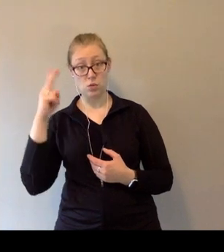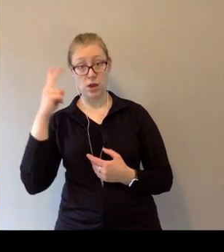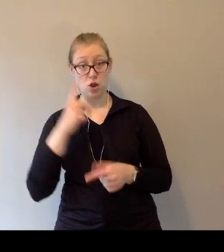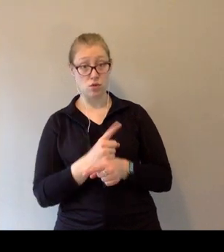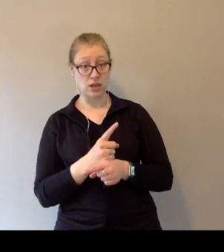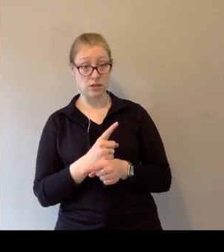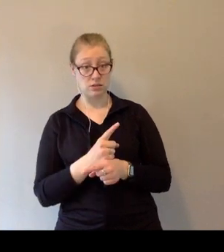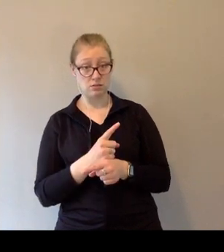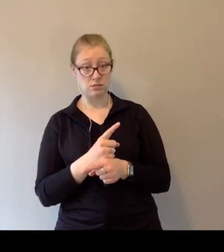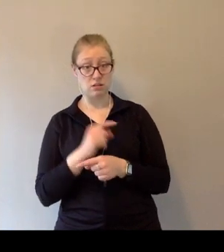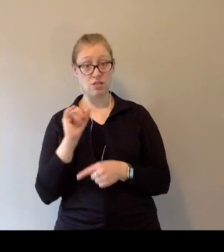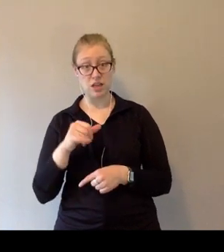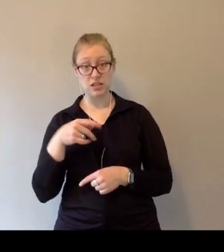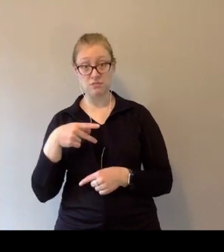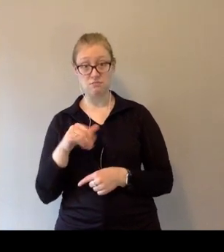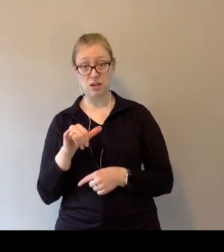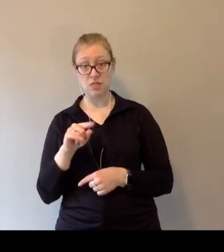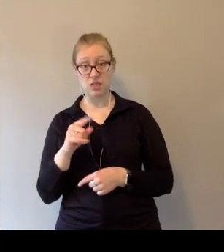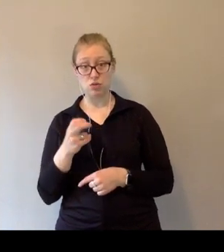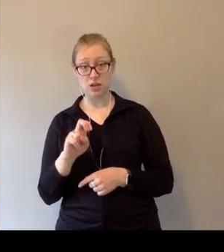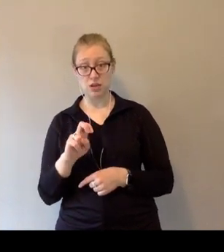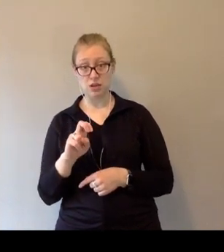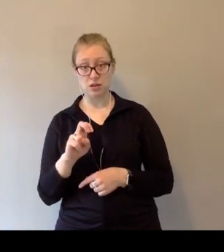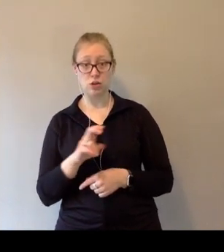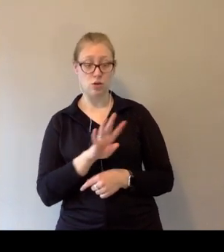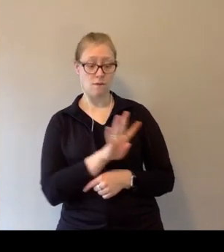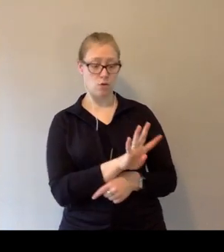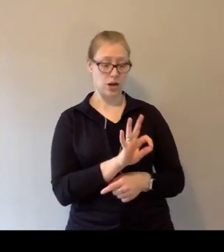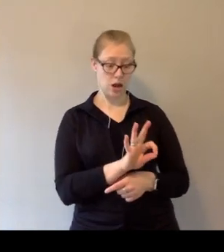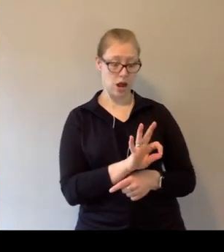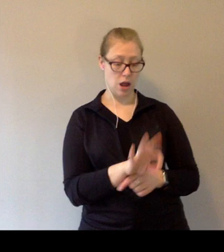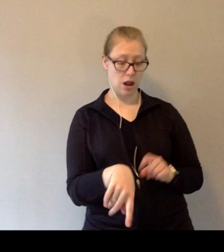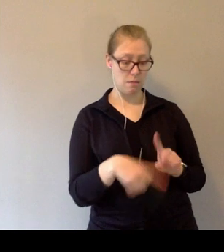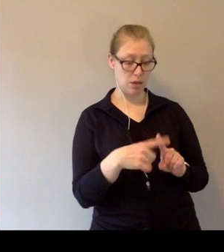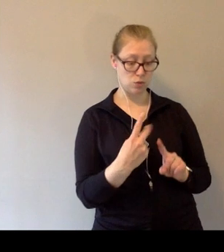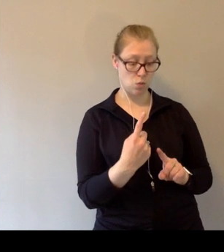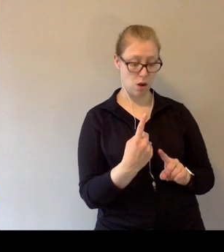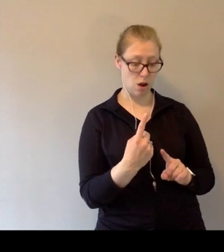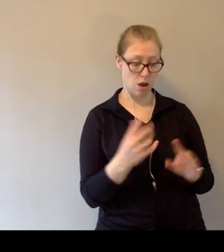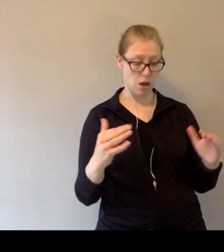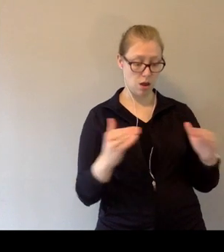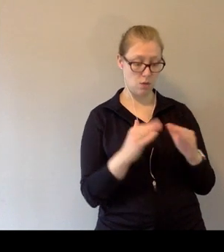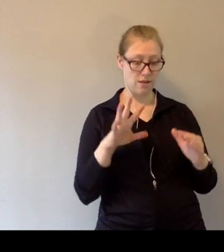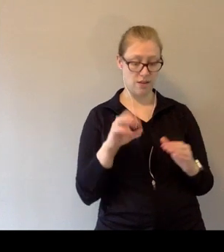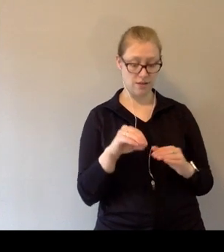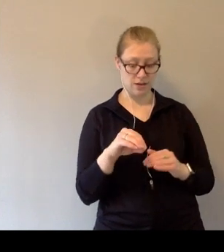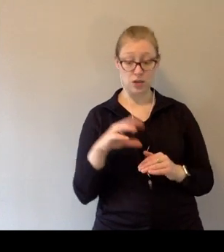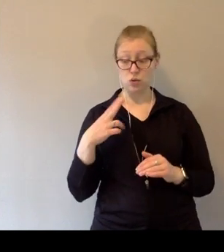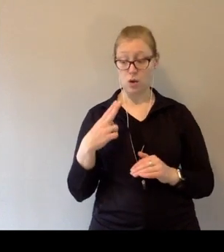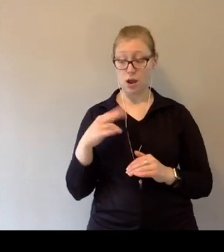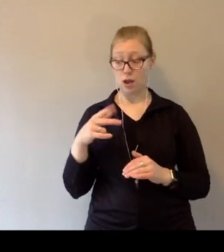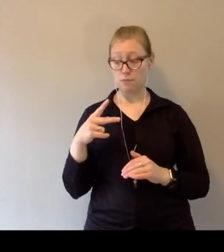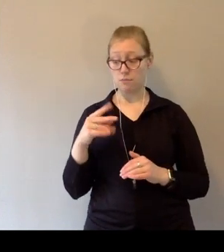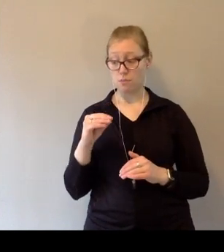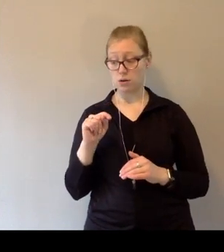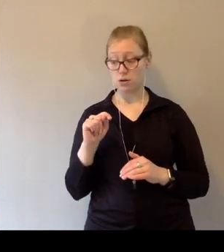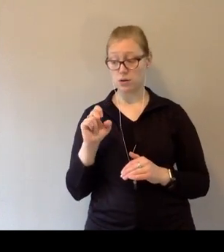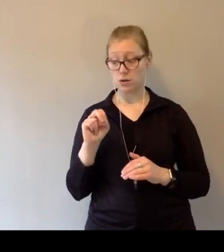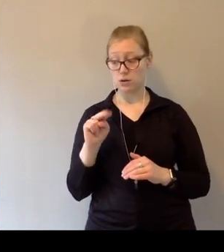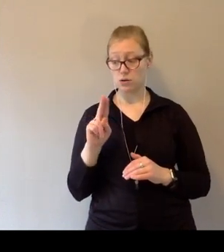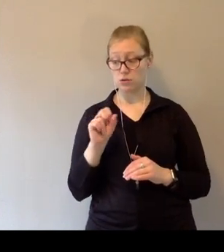the Pythagorean theorem. So we have 49 plus 1. This would be 50 equals the hypotenuse squared. So